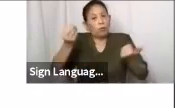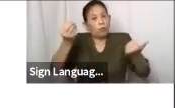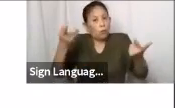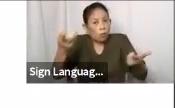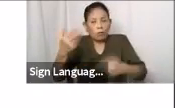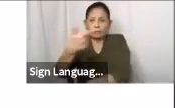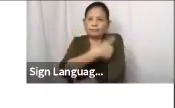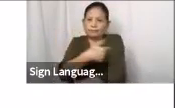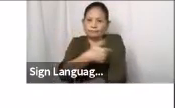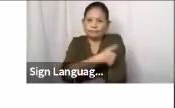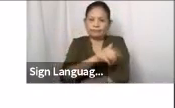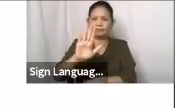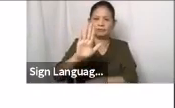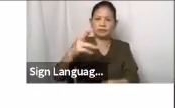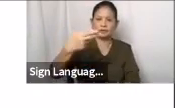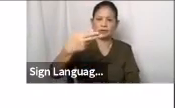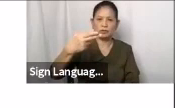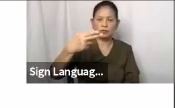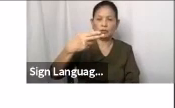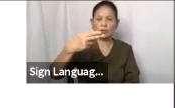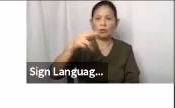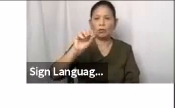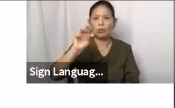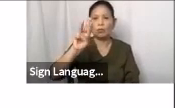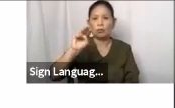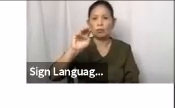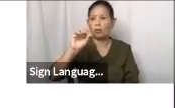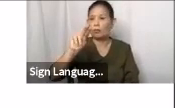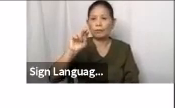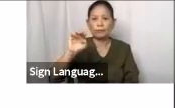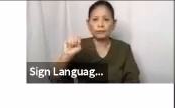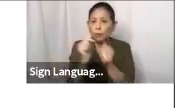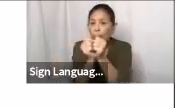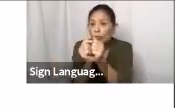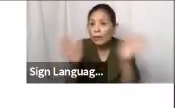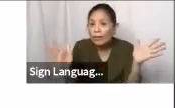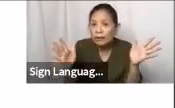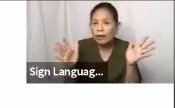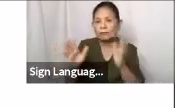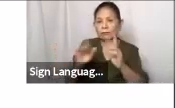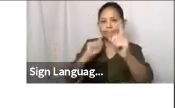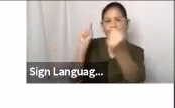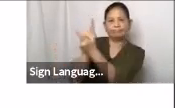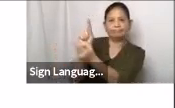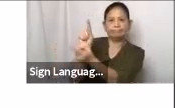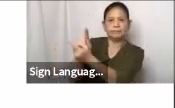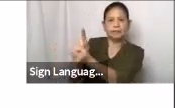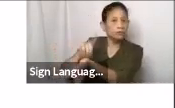hormones without consulting any doctor and without doing any hormonal test.